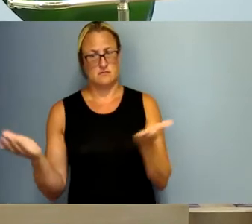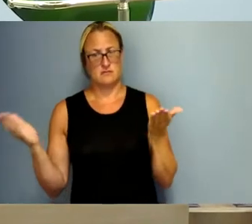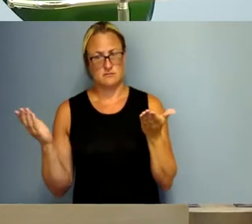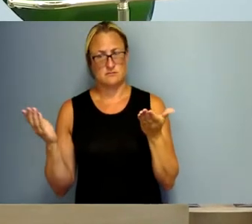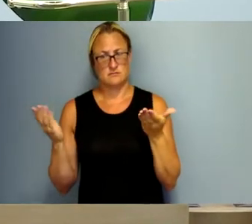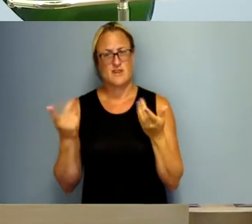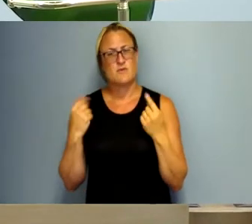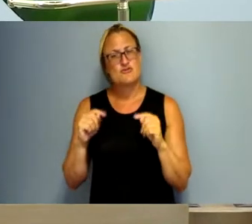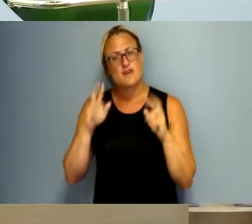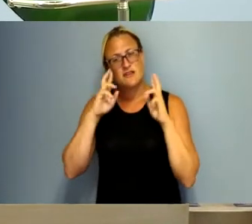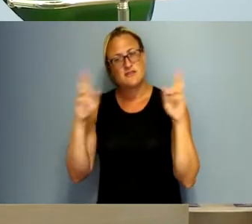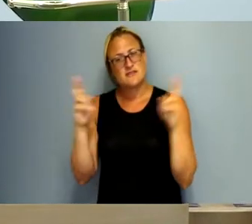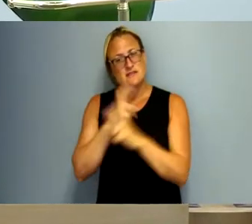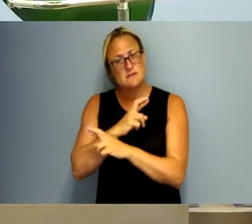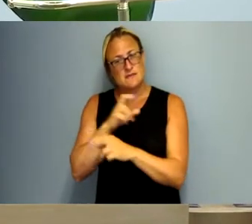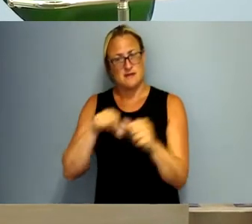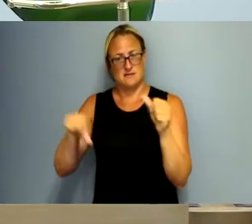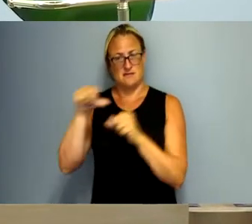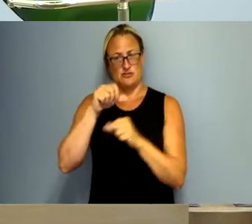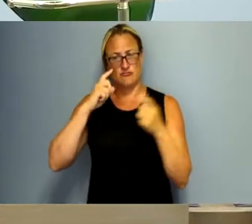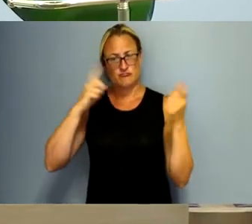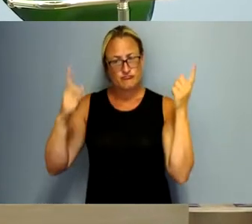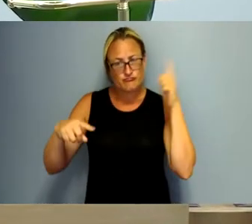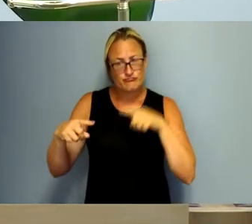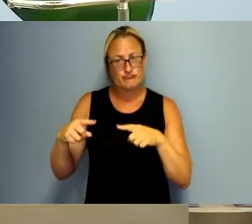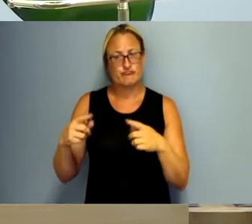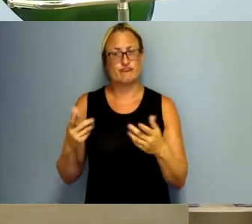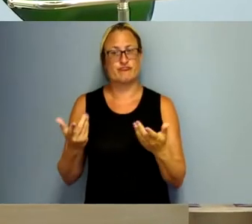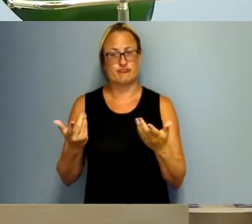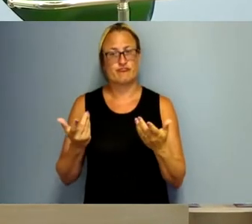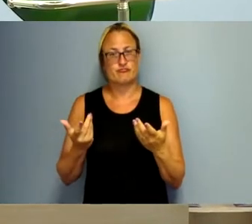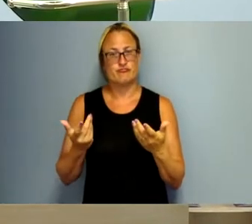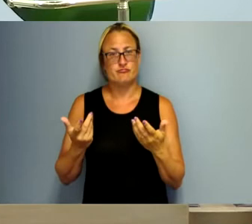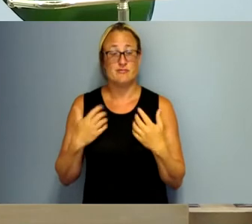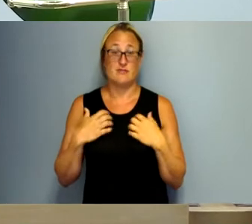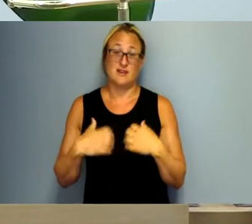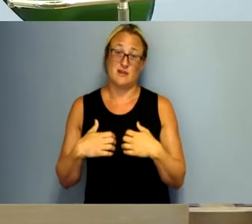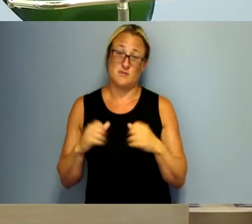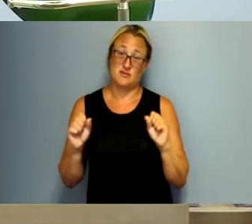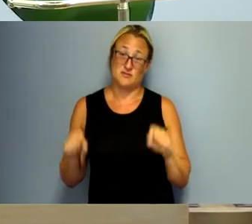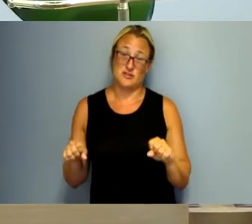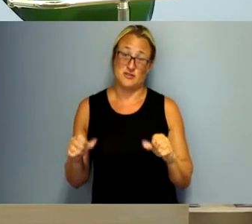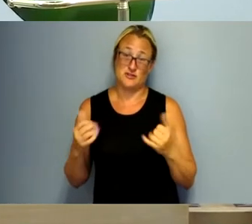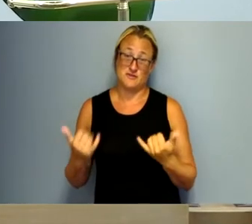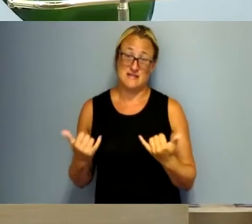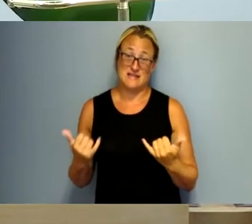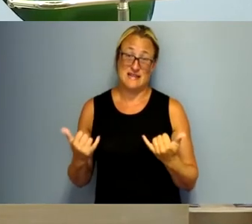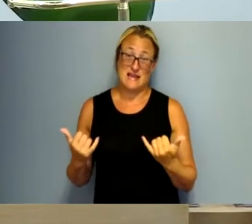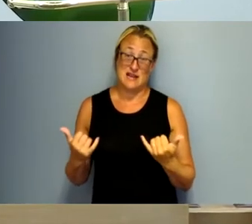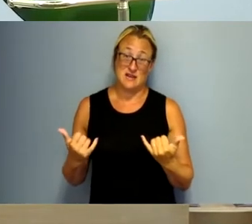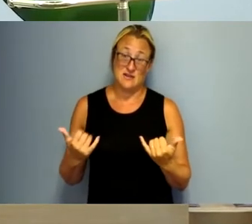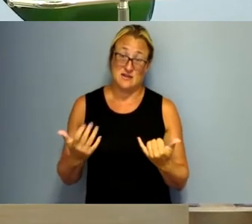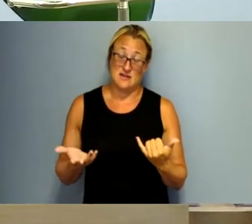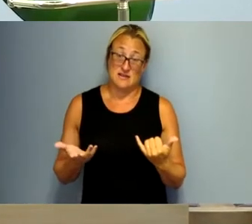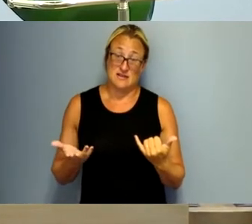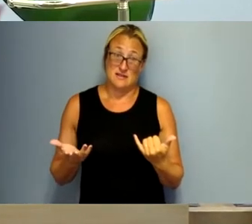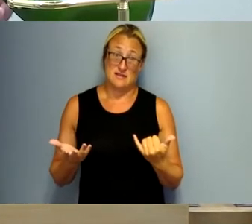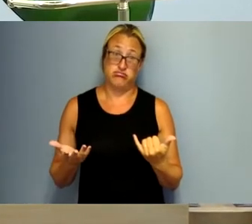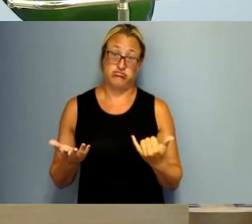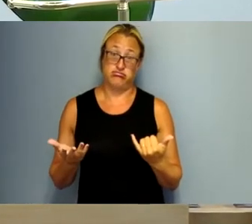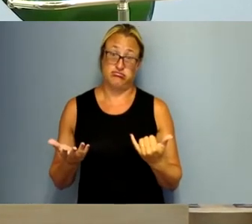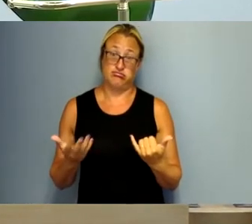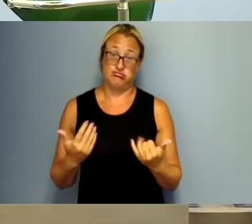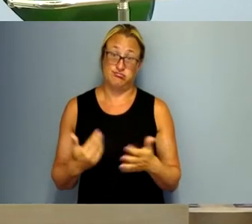tried to find compromise. So I wish we could do that now. I mean, so